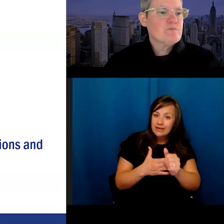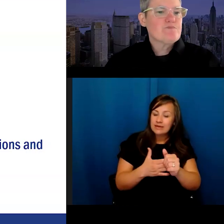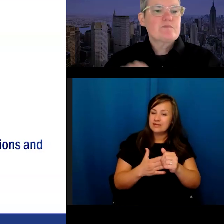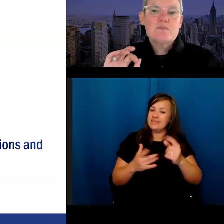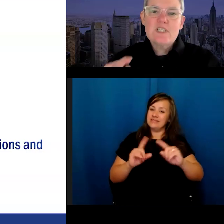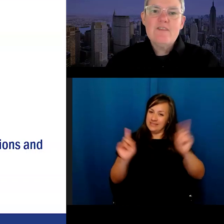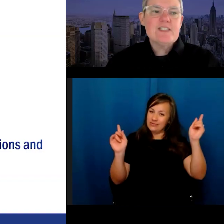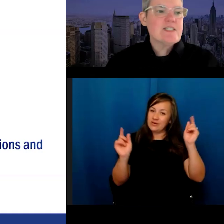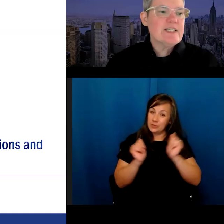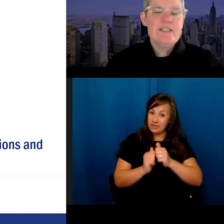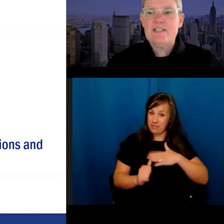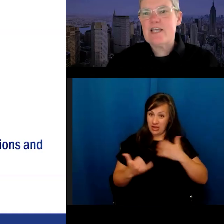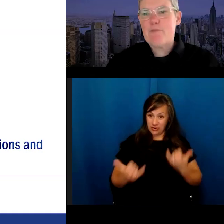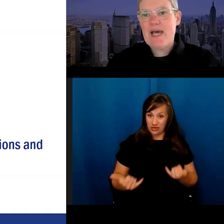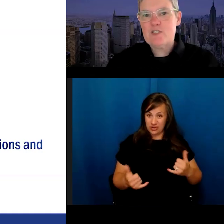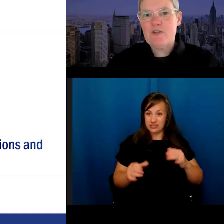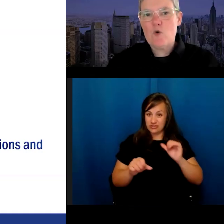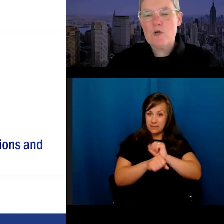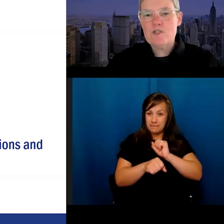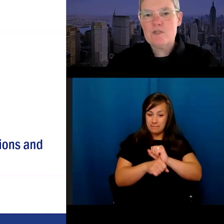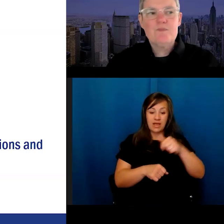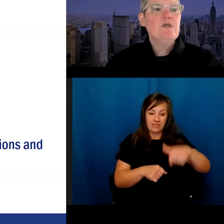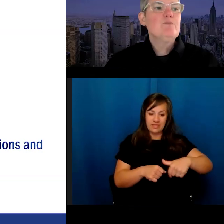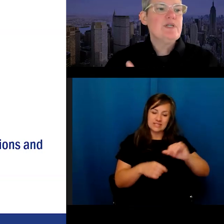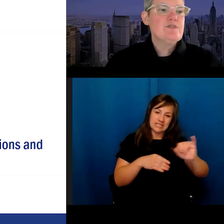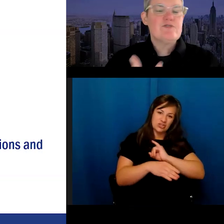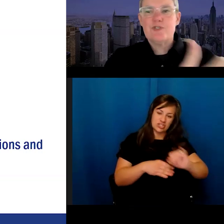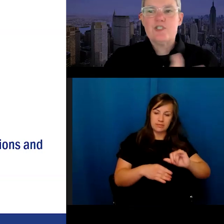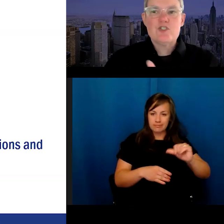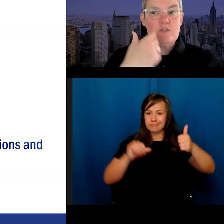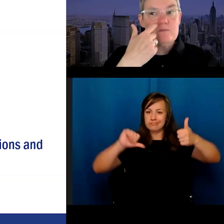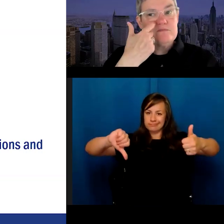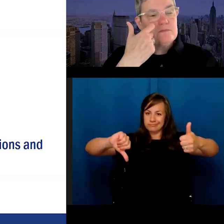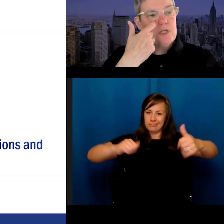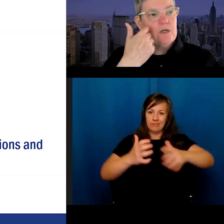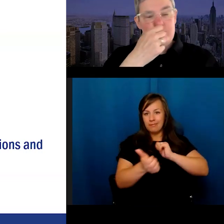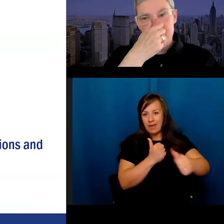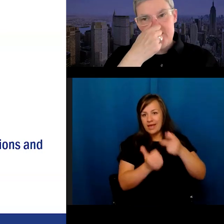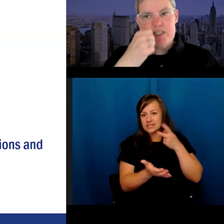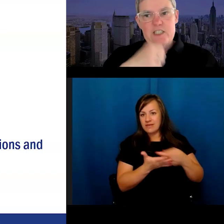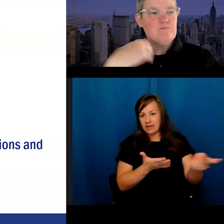job. This again is a pass-fail course, but it is the traditional